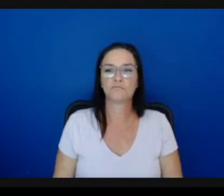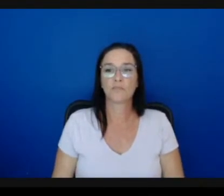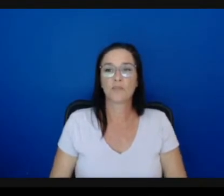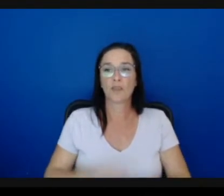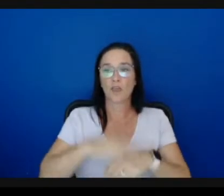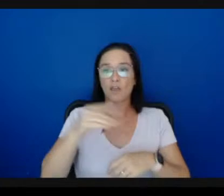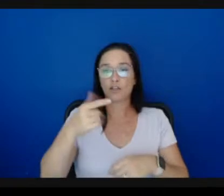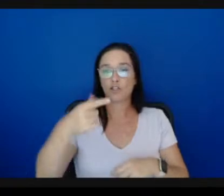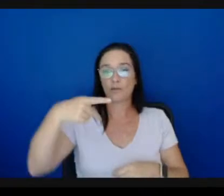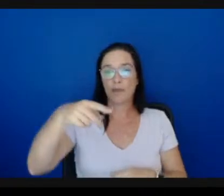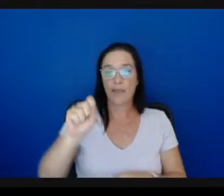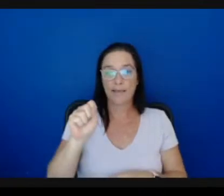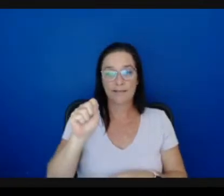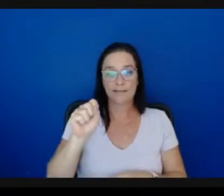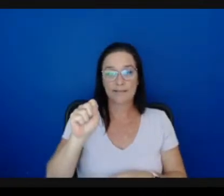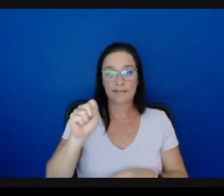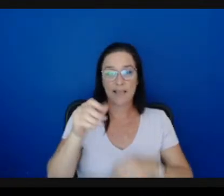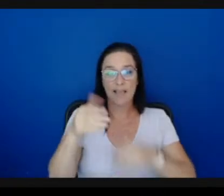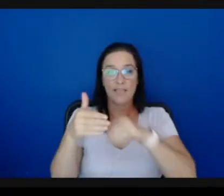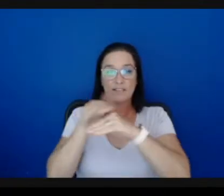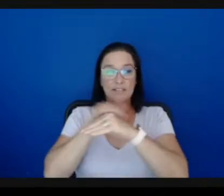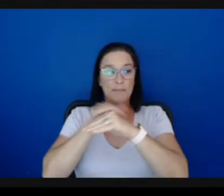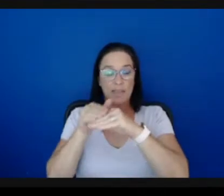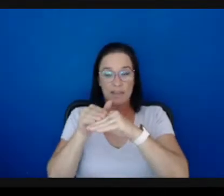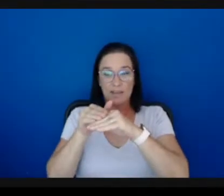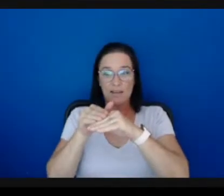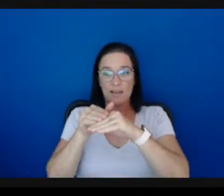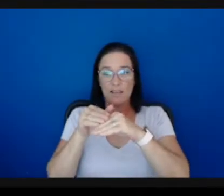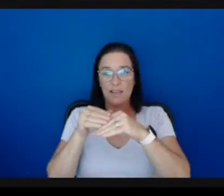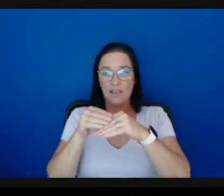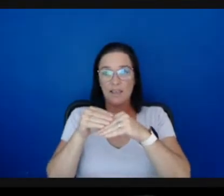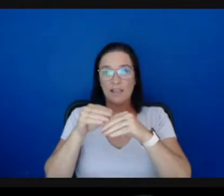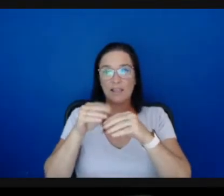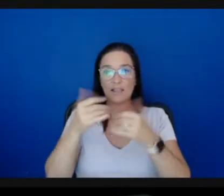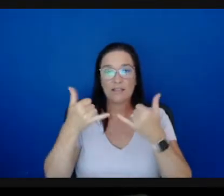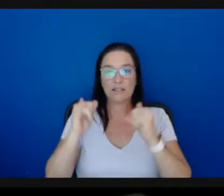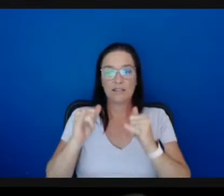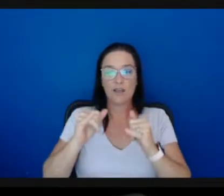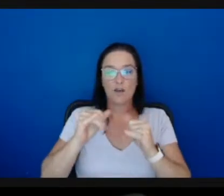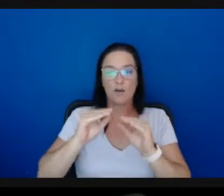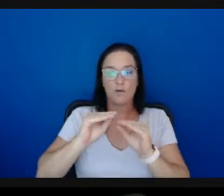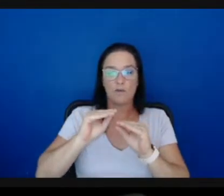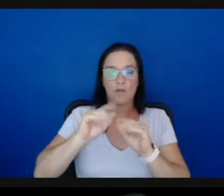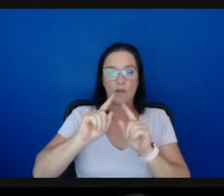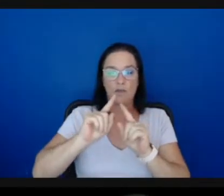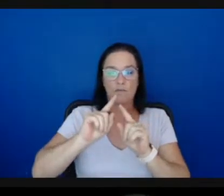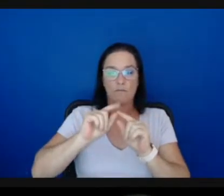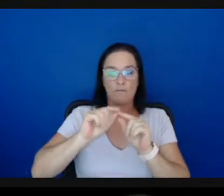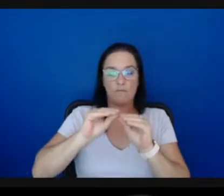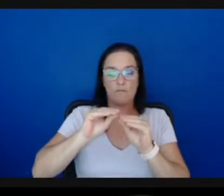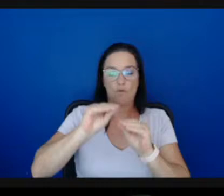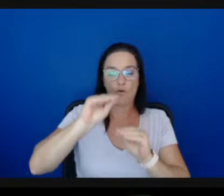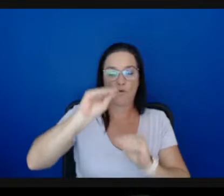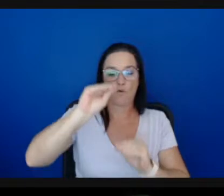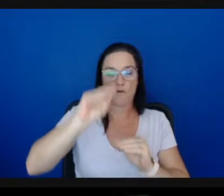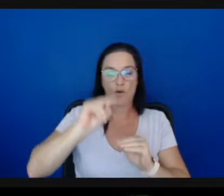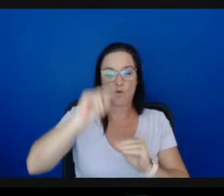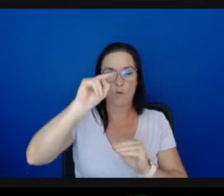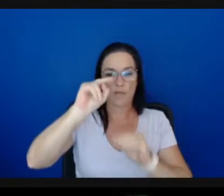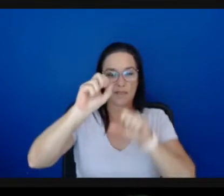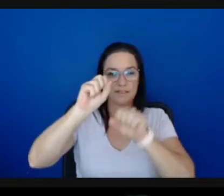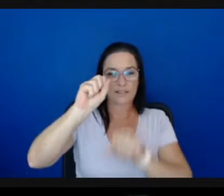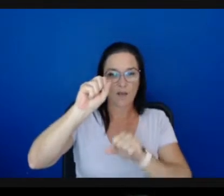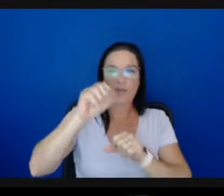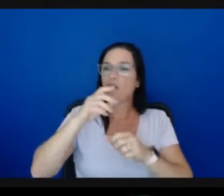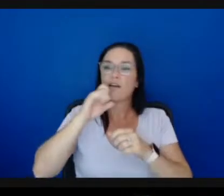GPS, at the summit's expanding north to south still. That's what's normally been doing. That continues, not a whole lot